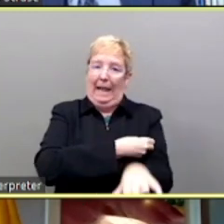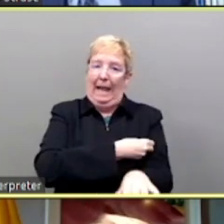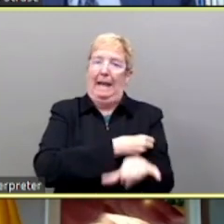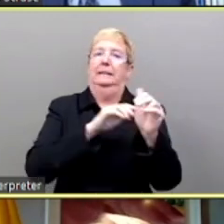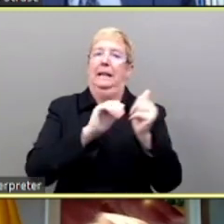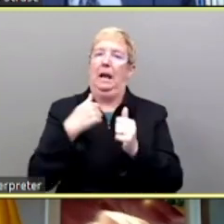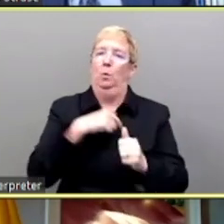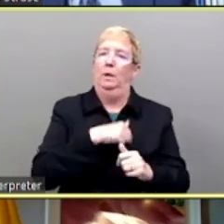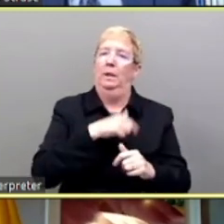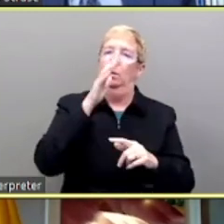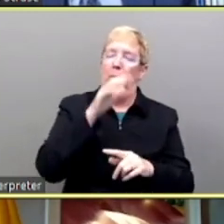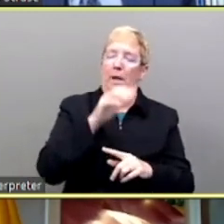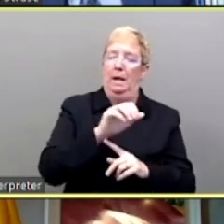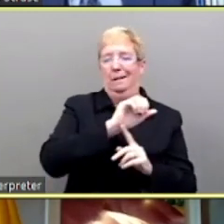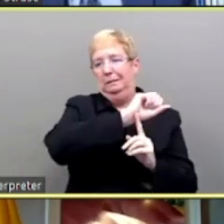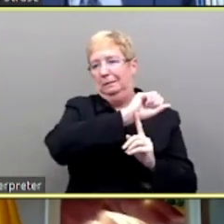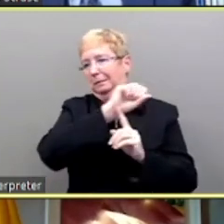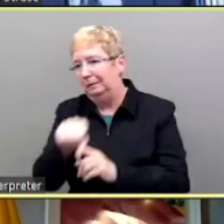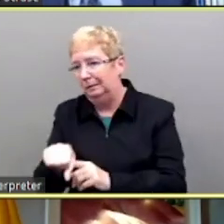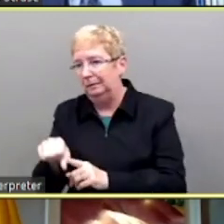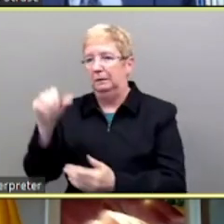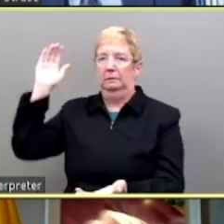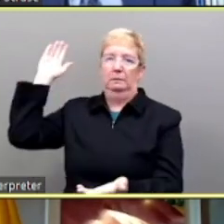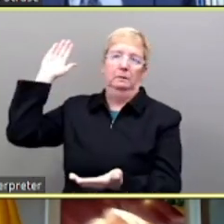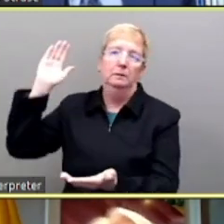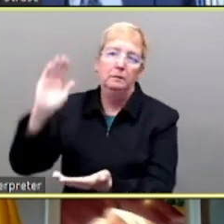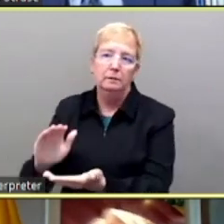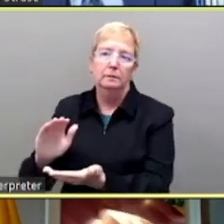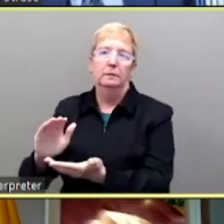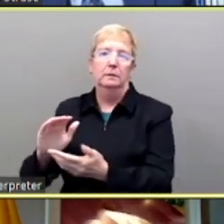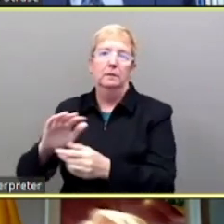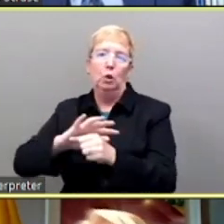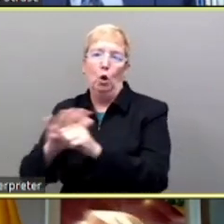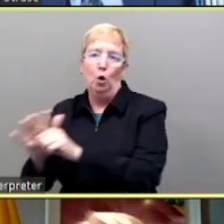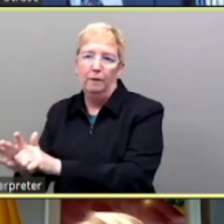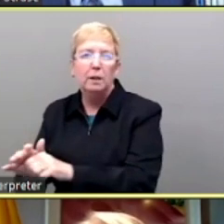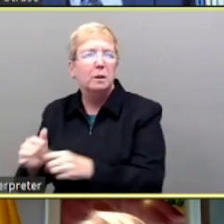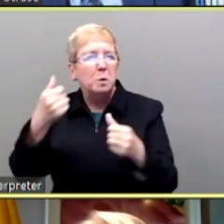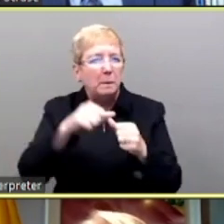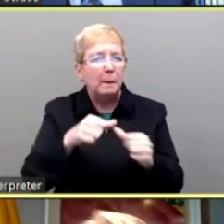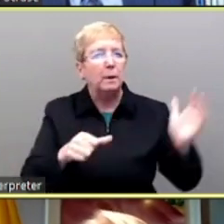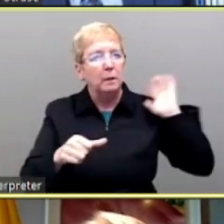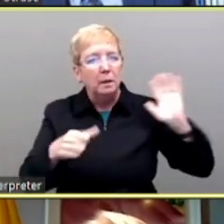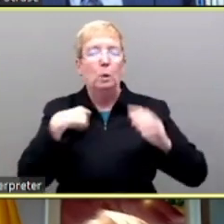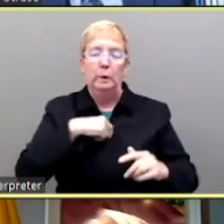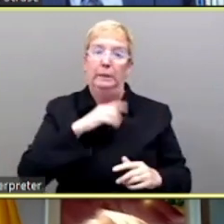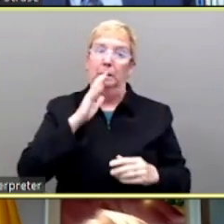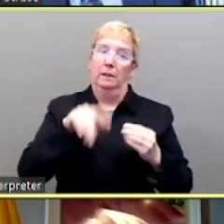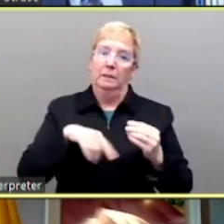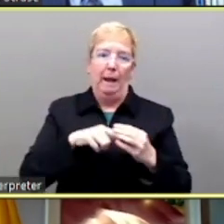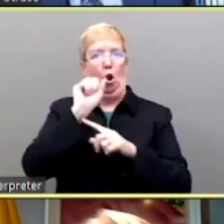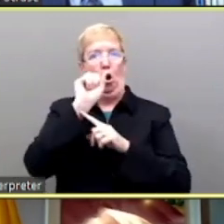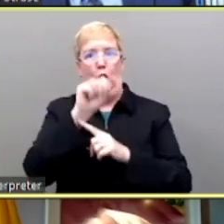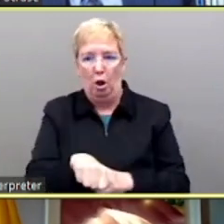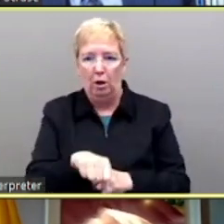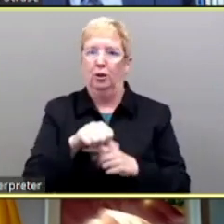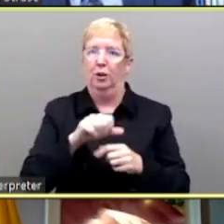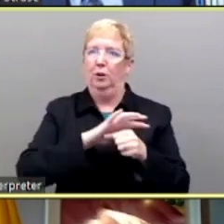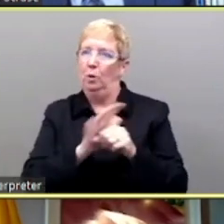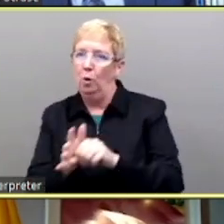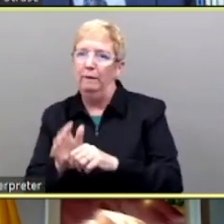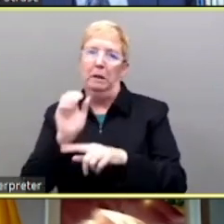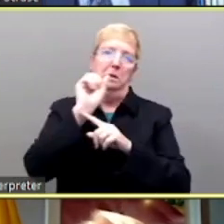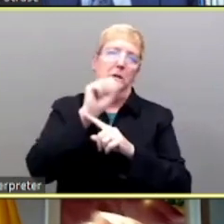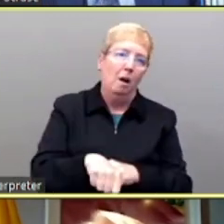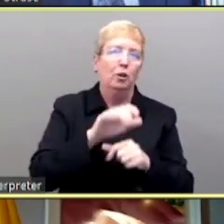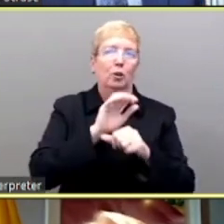conquer. Conquering COVID was a phrase that we talked about the last time I was talking to New Mexicans directly about